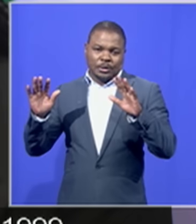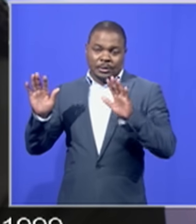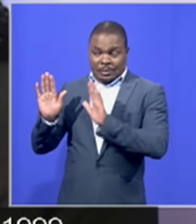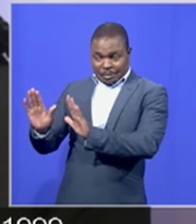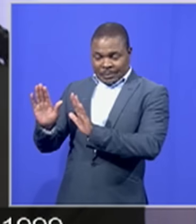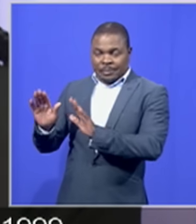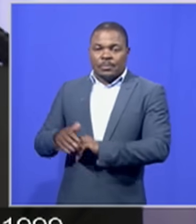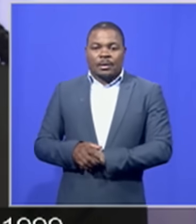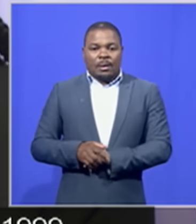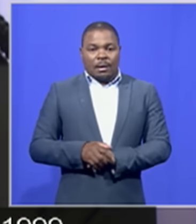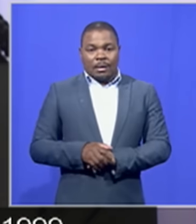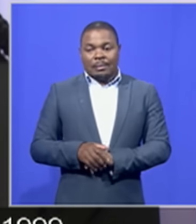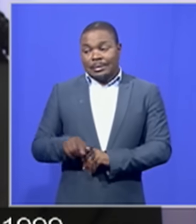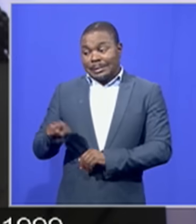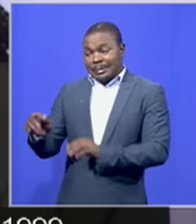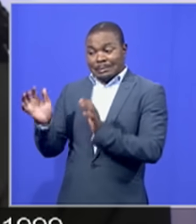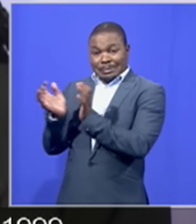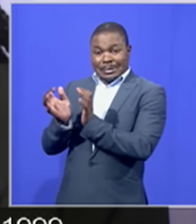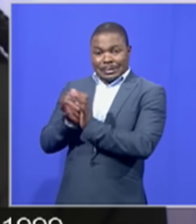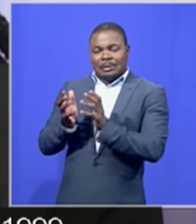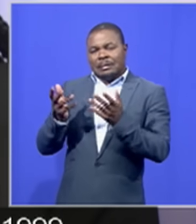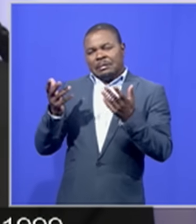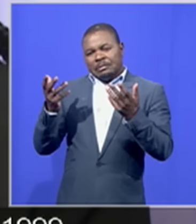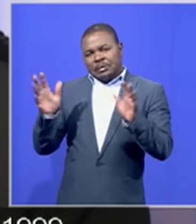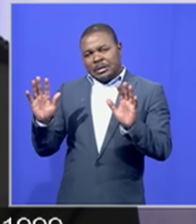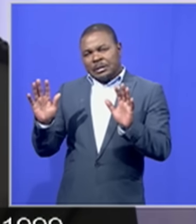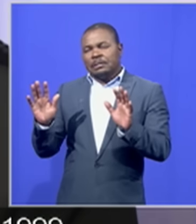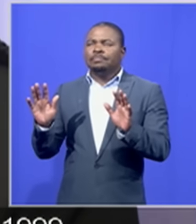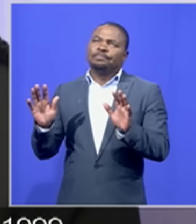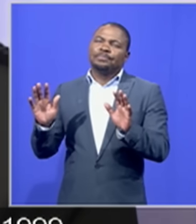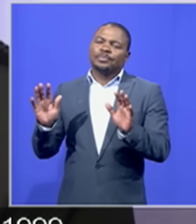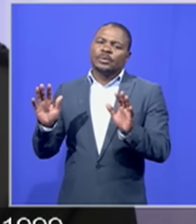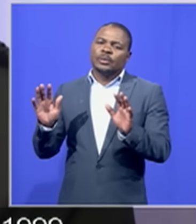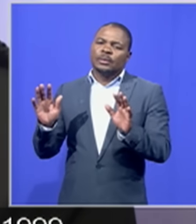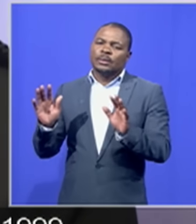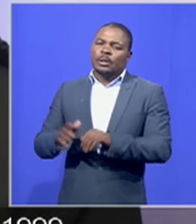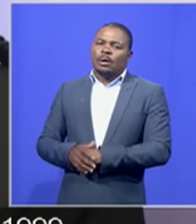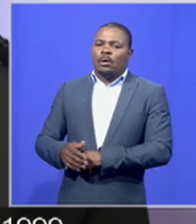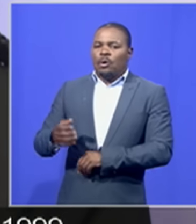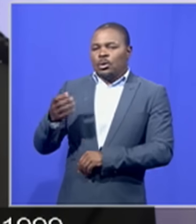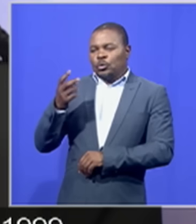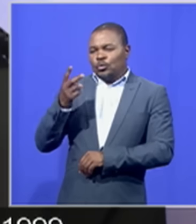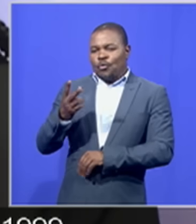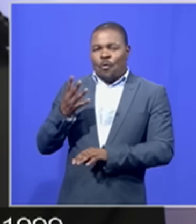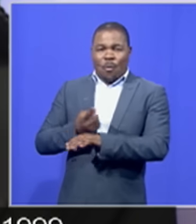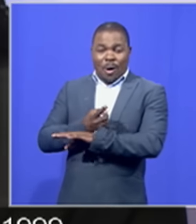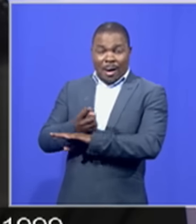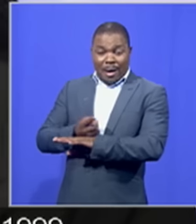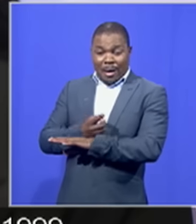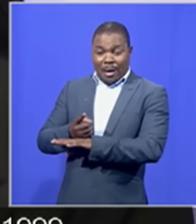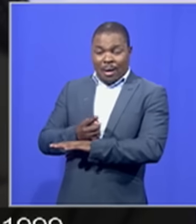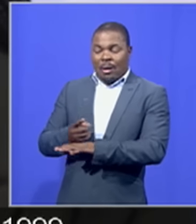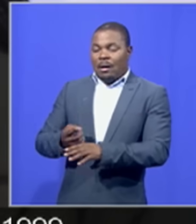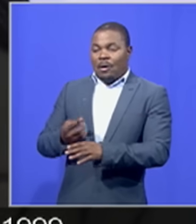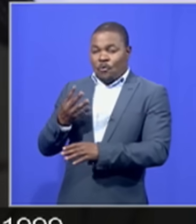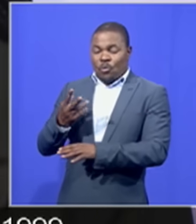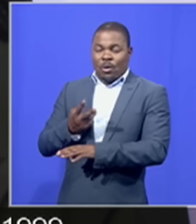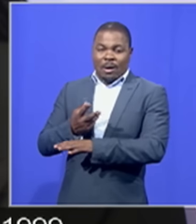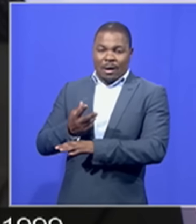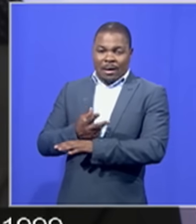bo kopano ya teng inkile dihora tse 24 ho bontsha hore ho ne ho hle ho